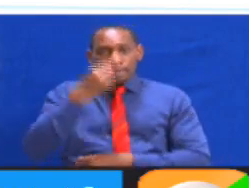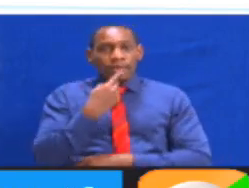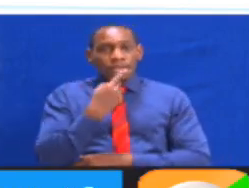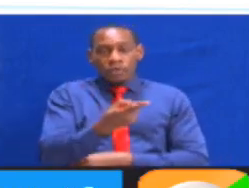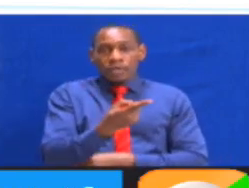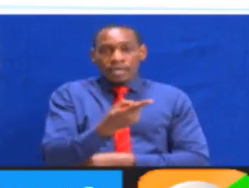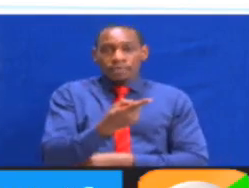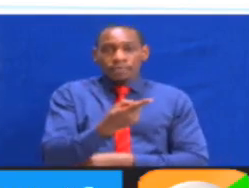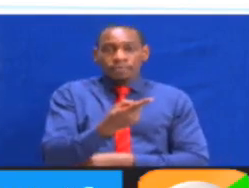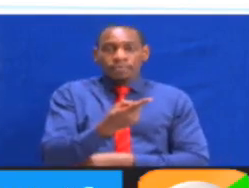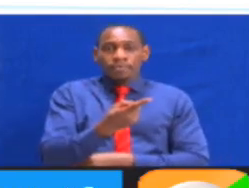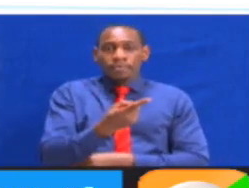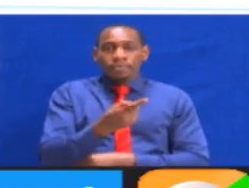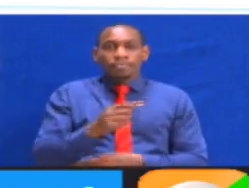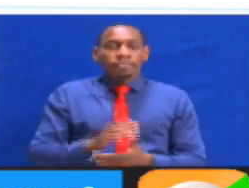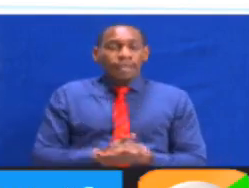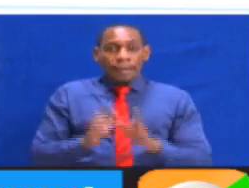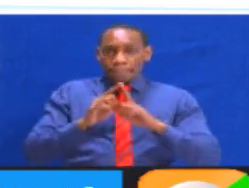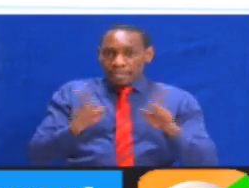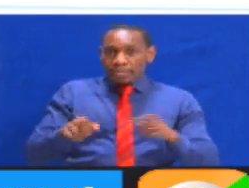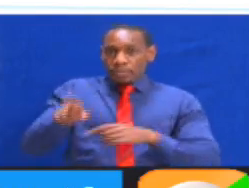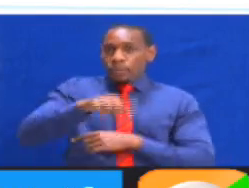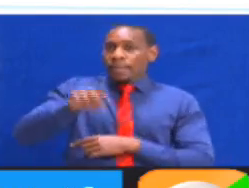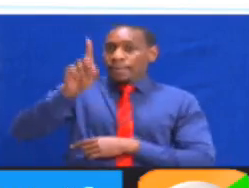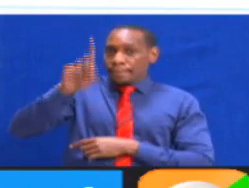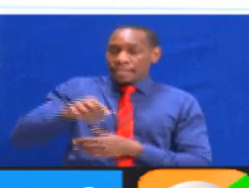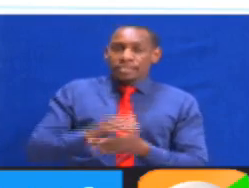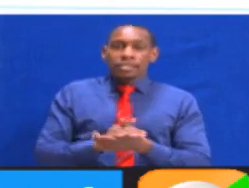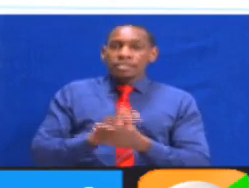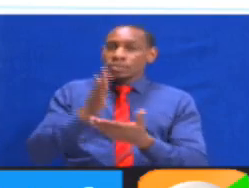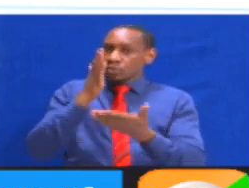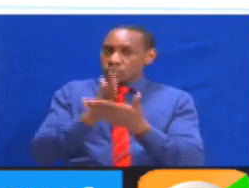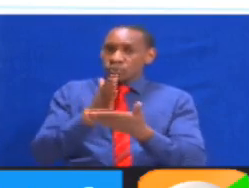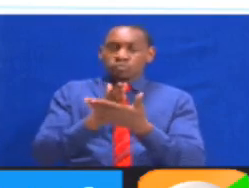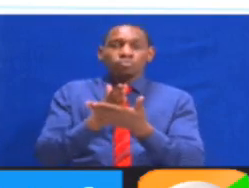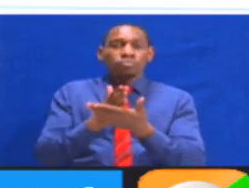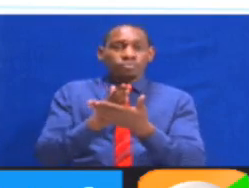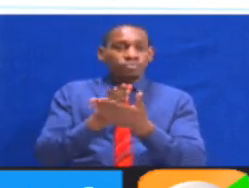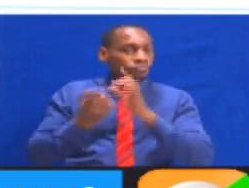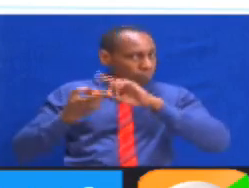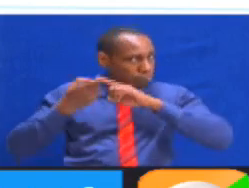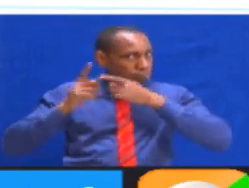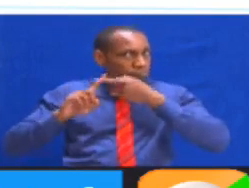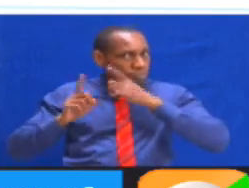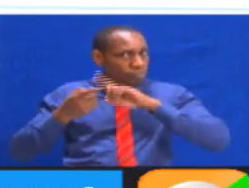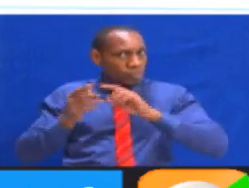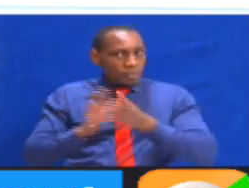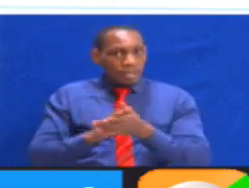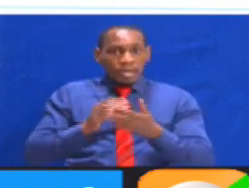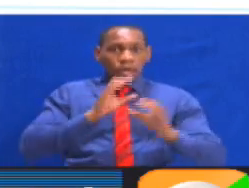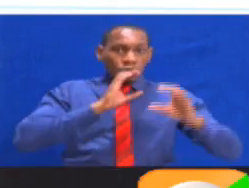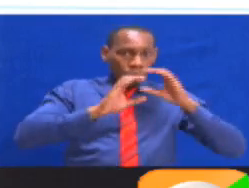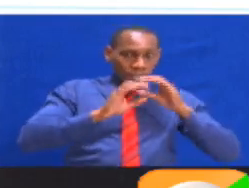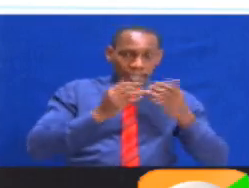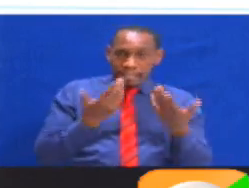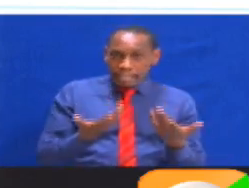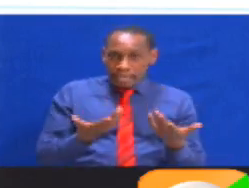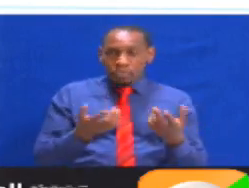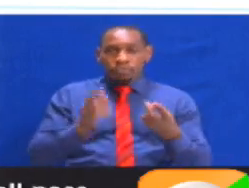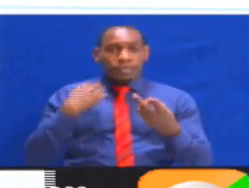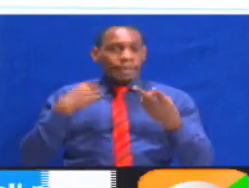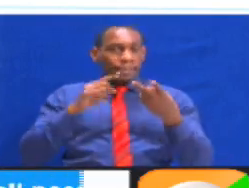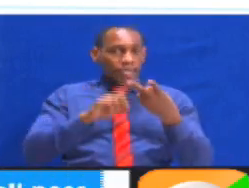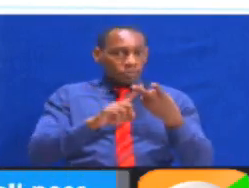Georgia. People are being locked up. I get it. But we still do really need to think about One, how we are communicating this, and then